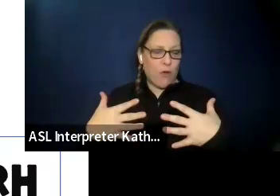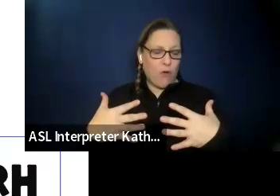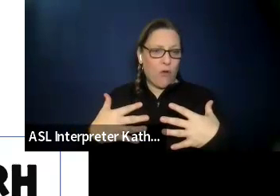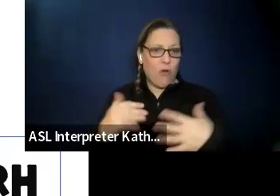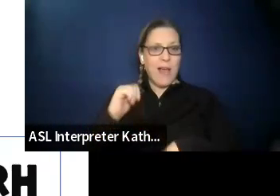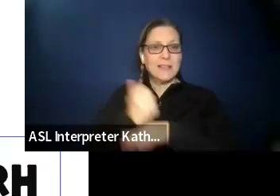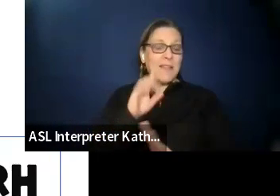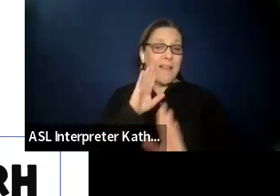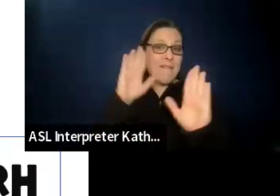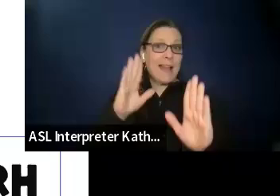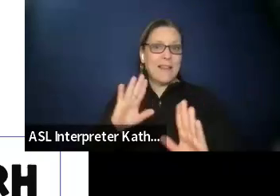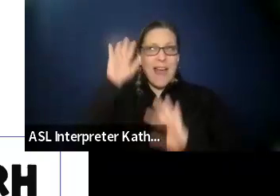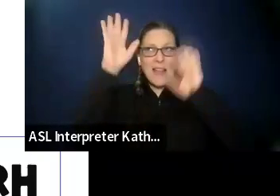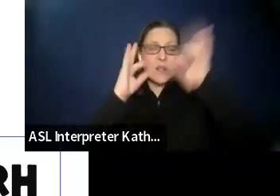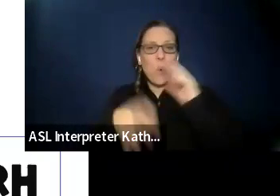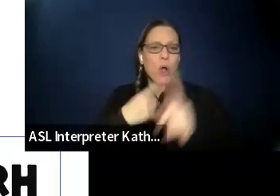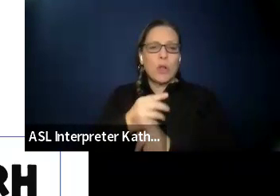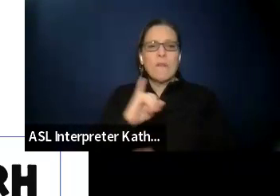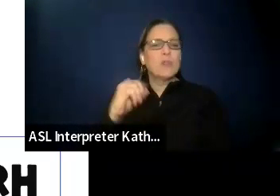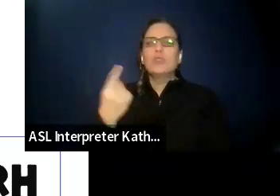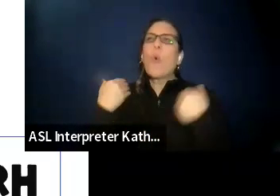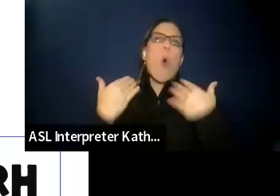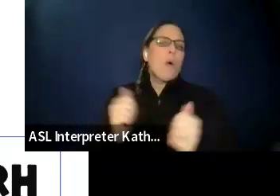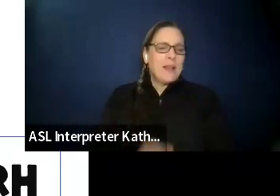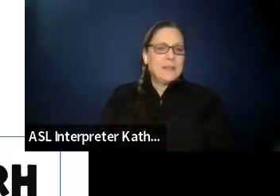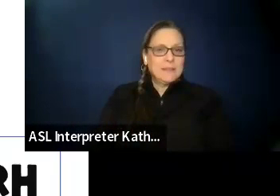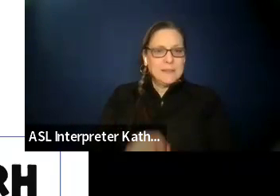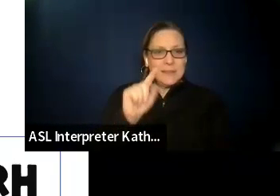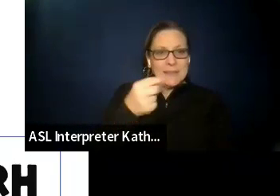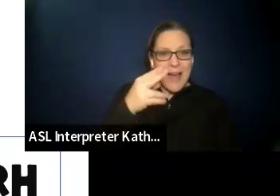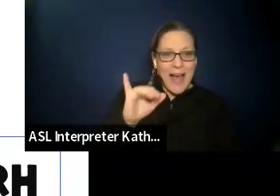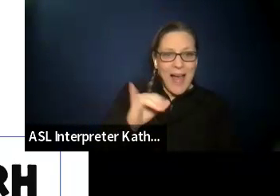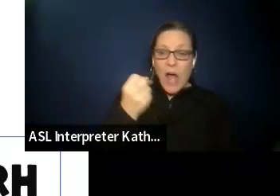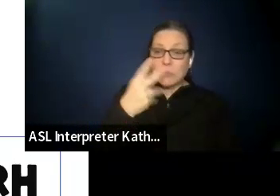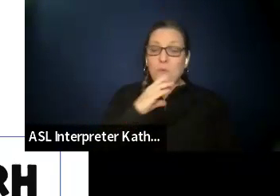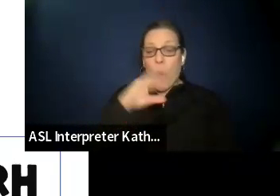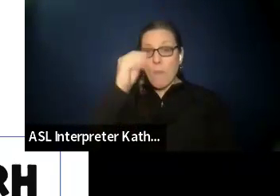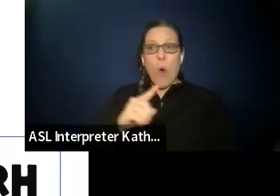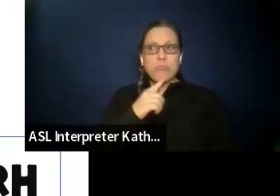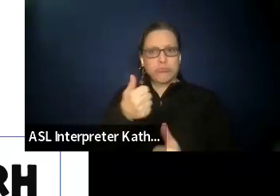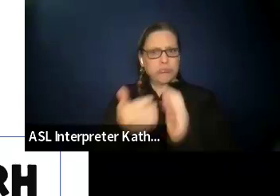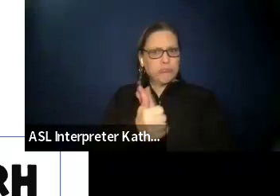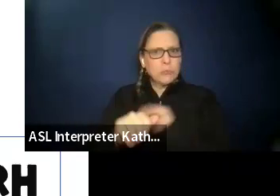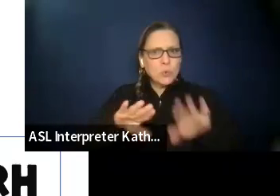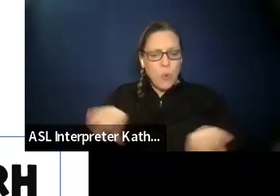in the fantastical world of Just Roll With It. Ty, a 12-year-old boy and an avid swimmer, broke his arm and can't swim for the next few